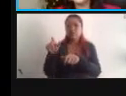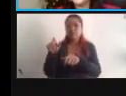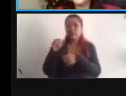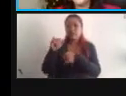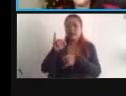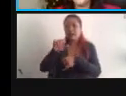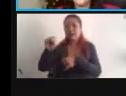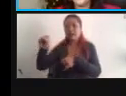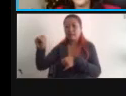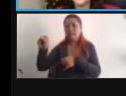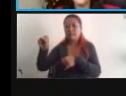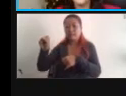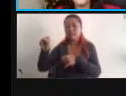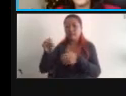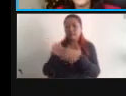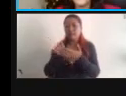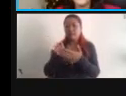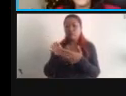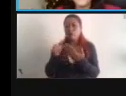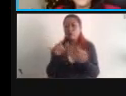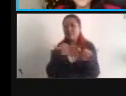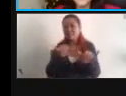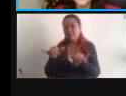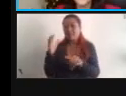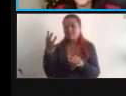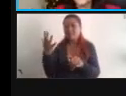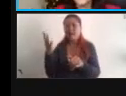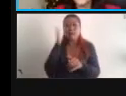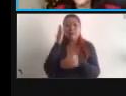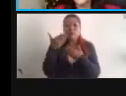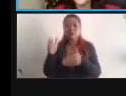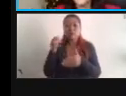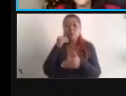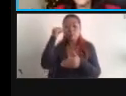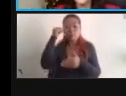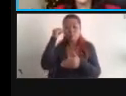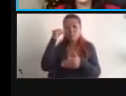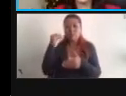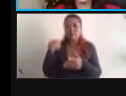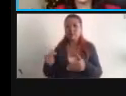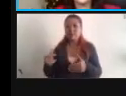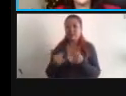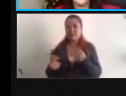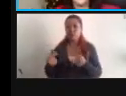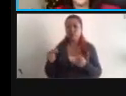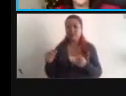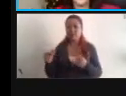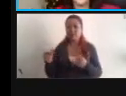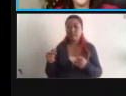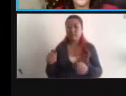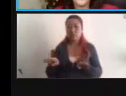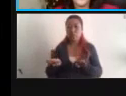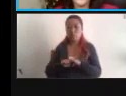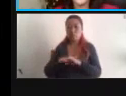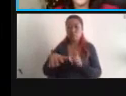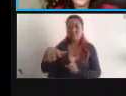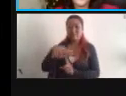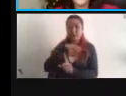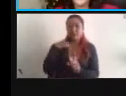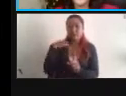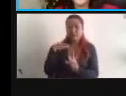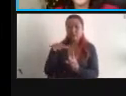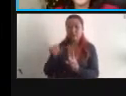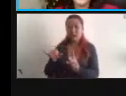size roughly to a 5-bedroom home. And finally, there's an icon there in green that represents the closed environment. And that